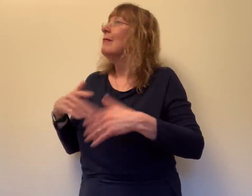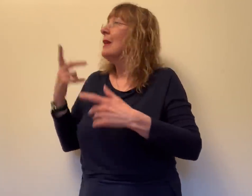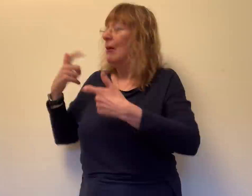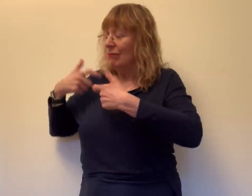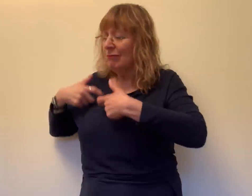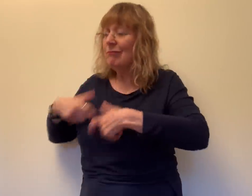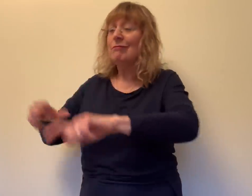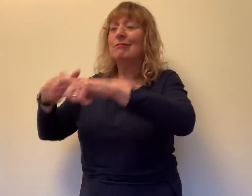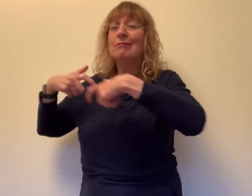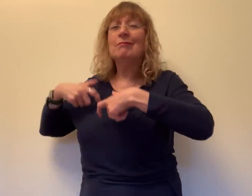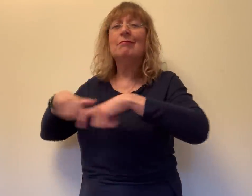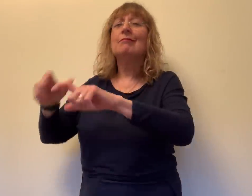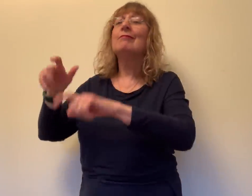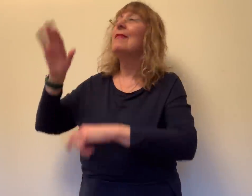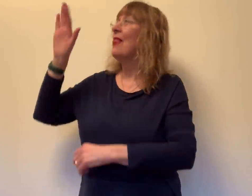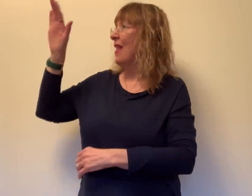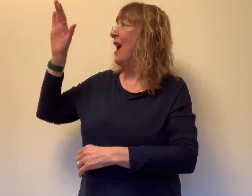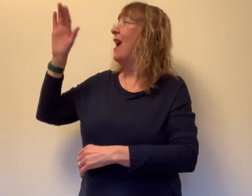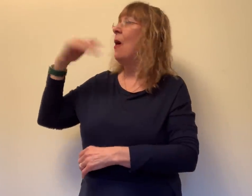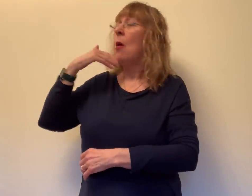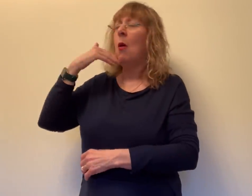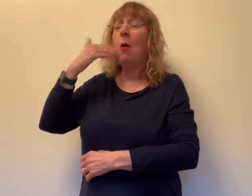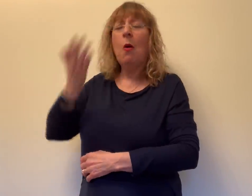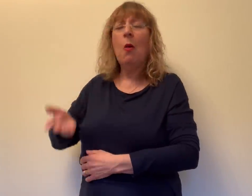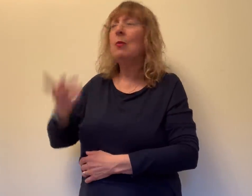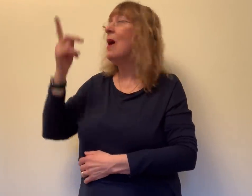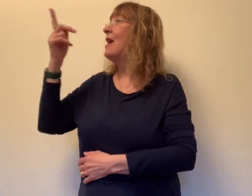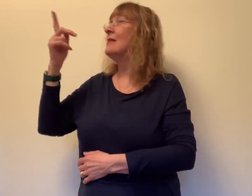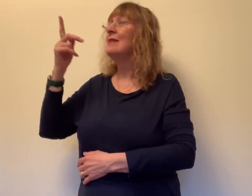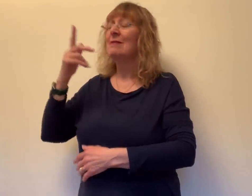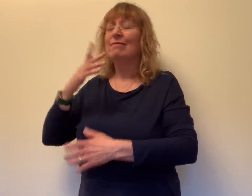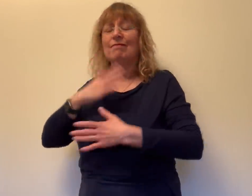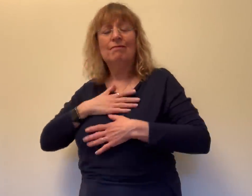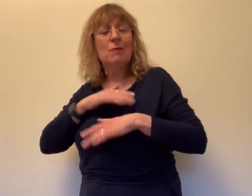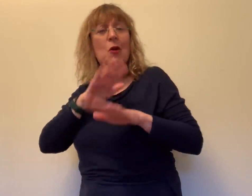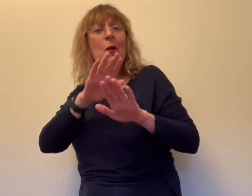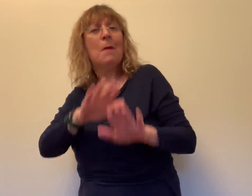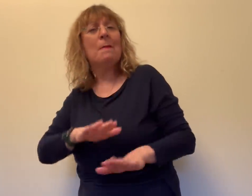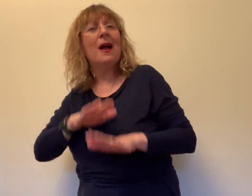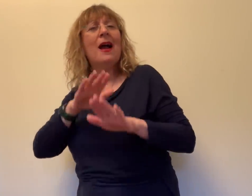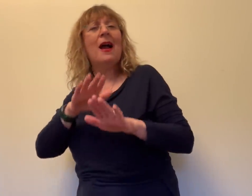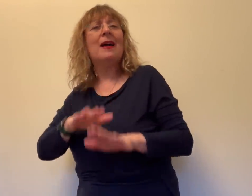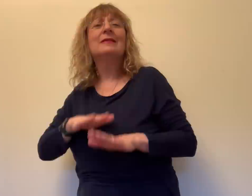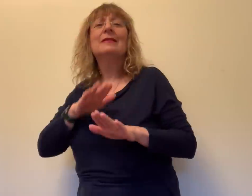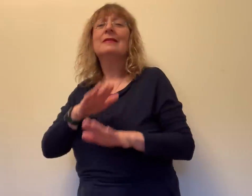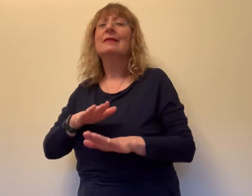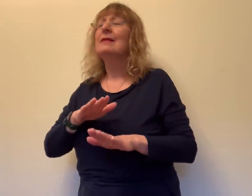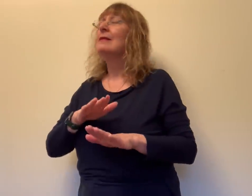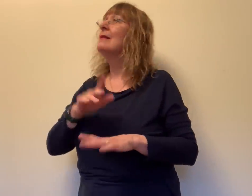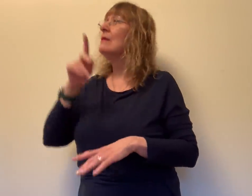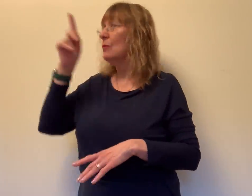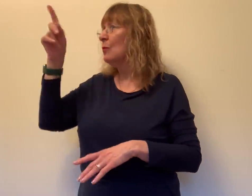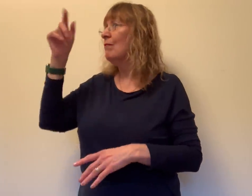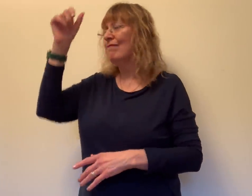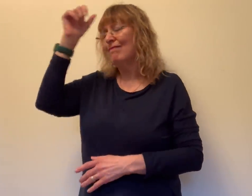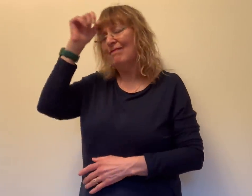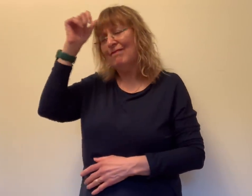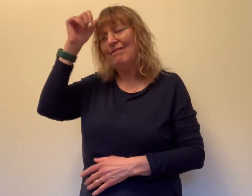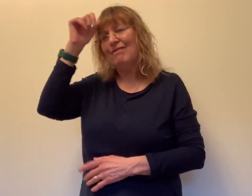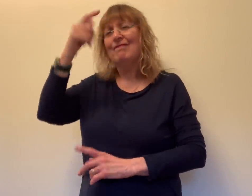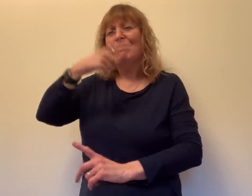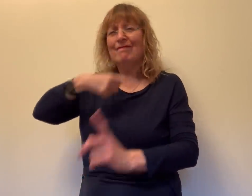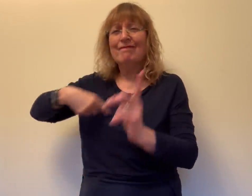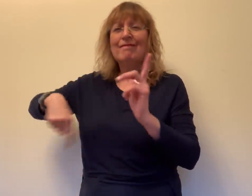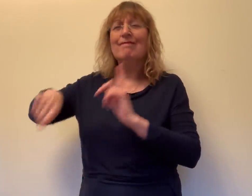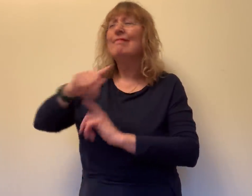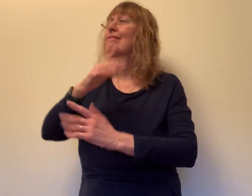we stand in awe at the fact that you are always with us, showing your constant love in these